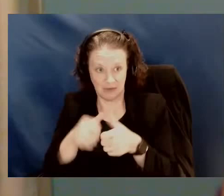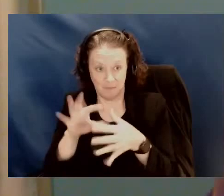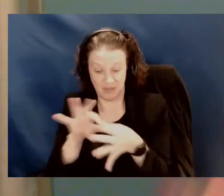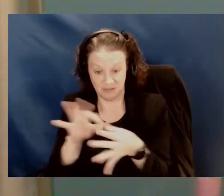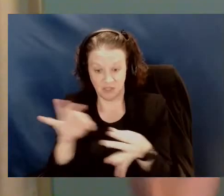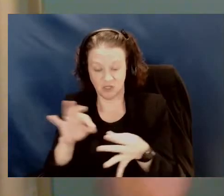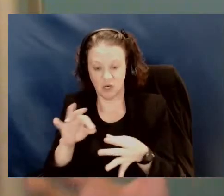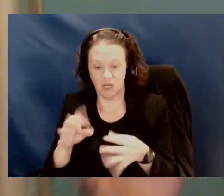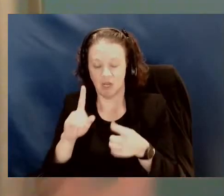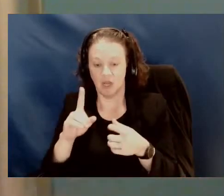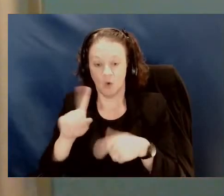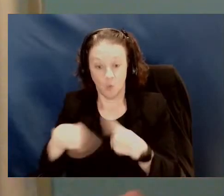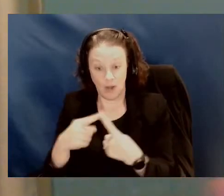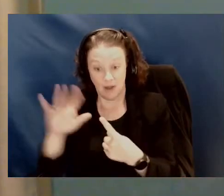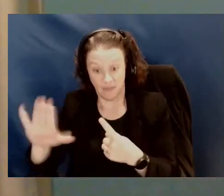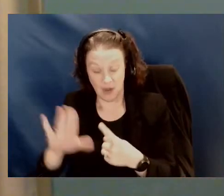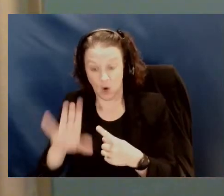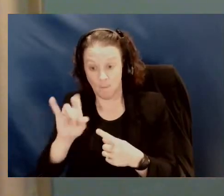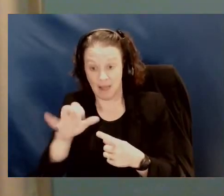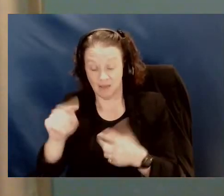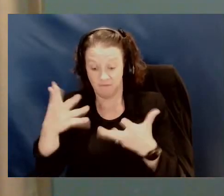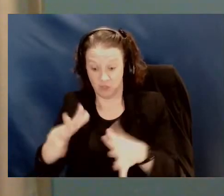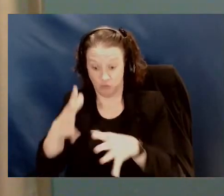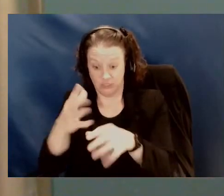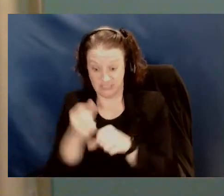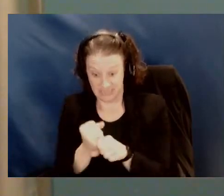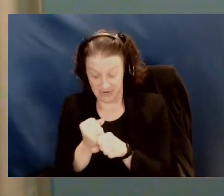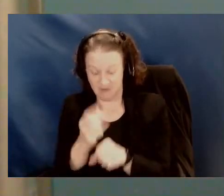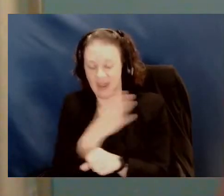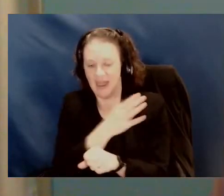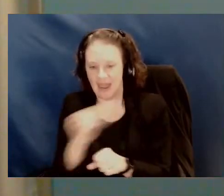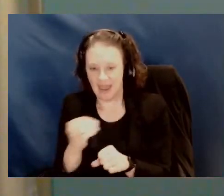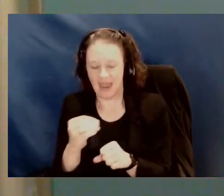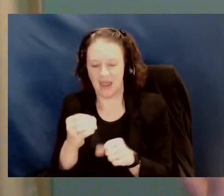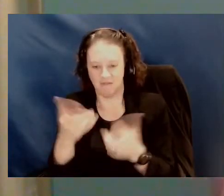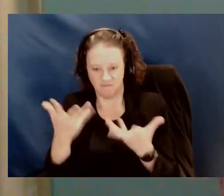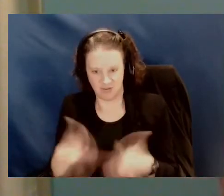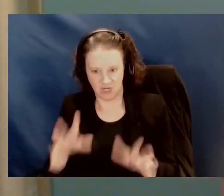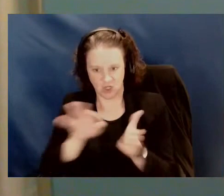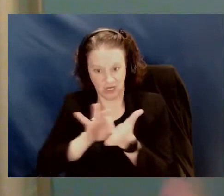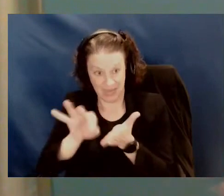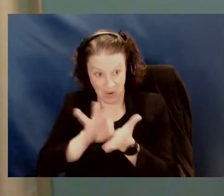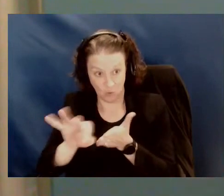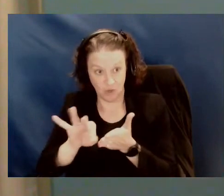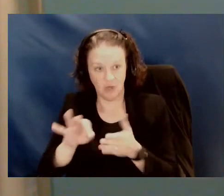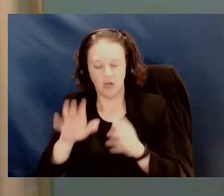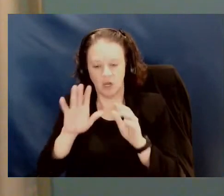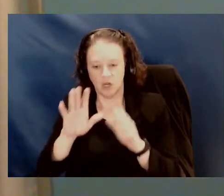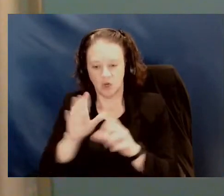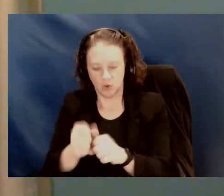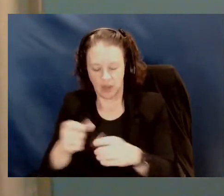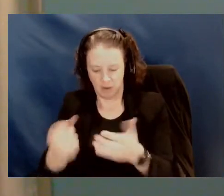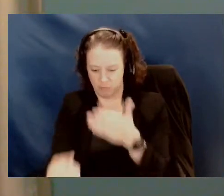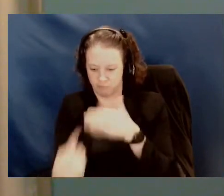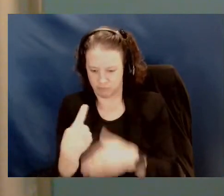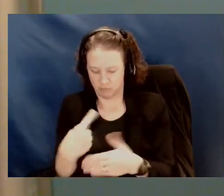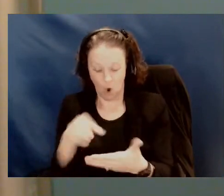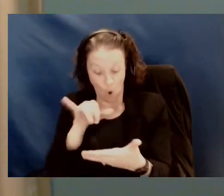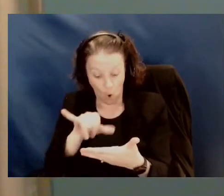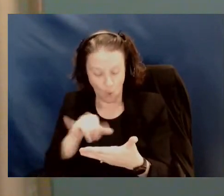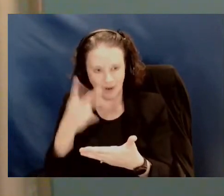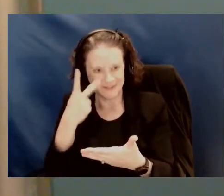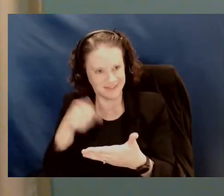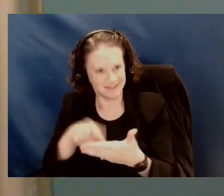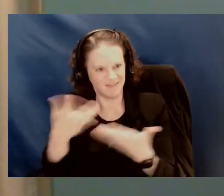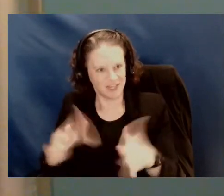election, when we have the President of the United States out there making wild and claims about the fraud and vote by mail, which are simply